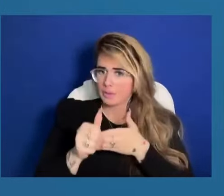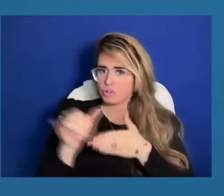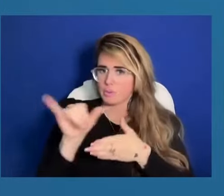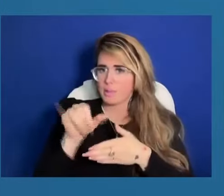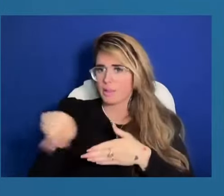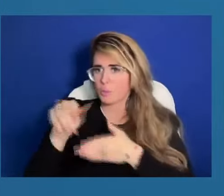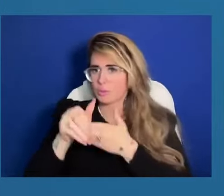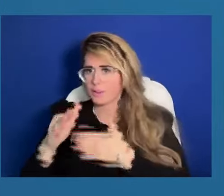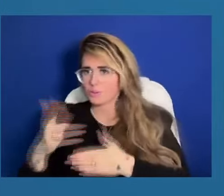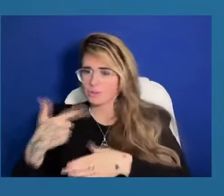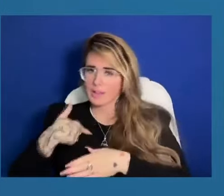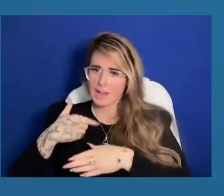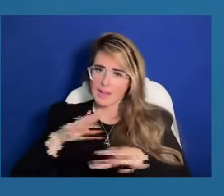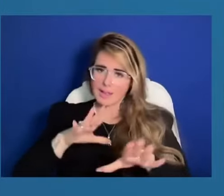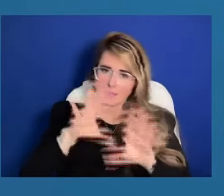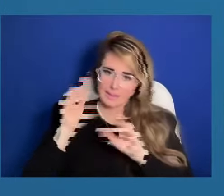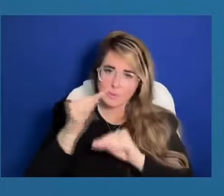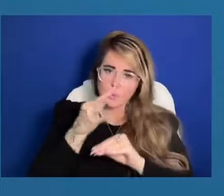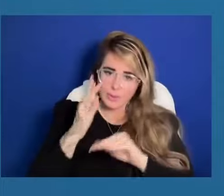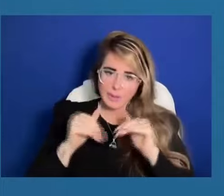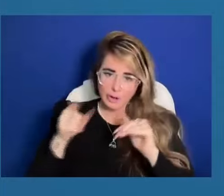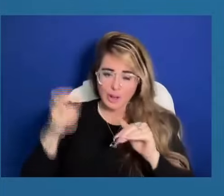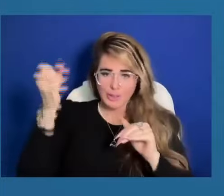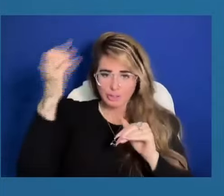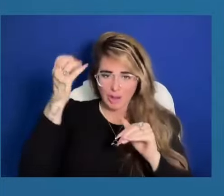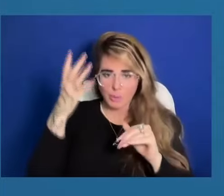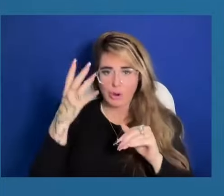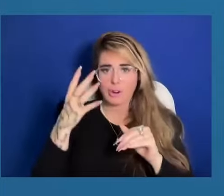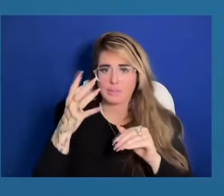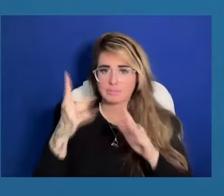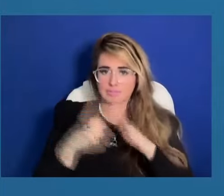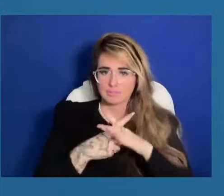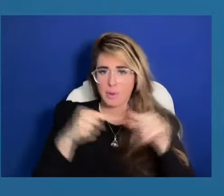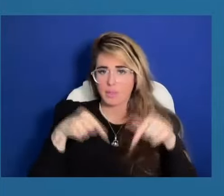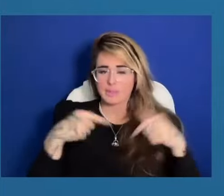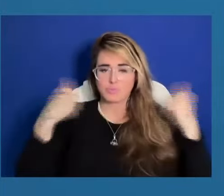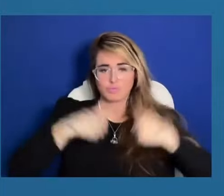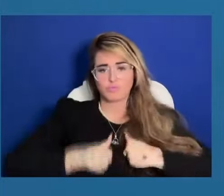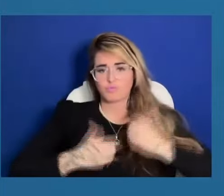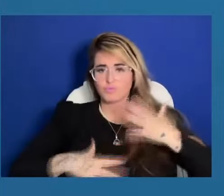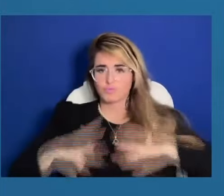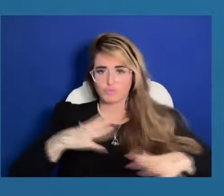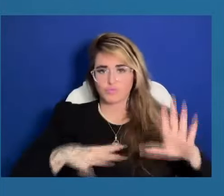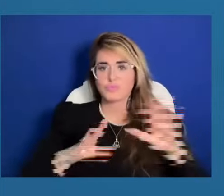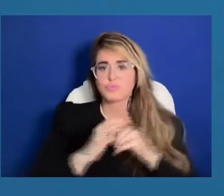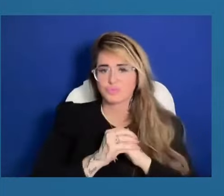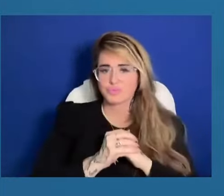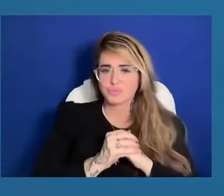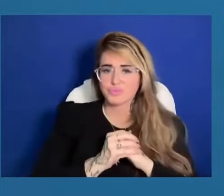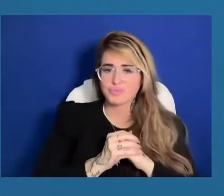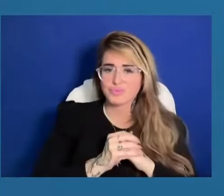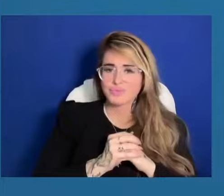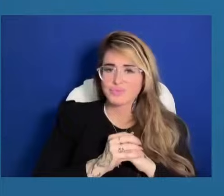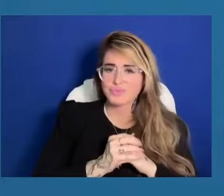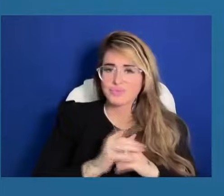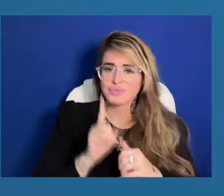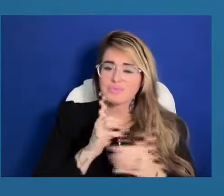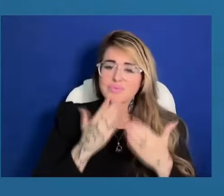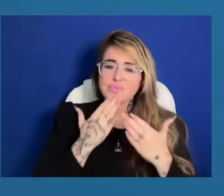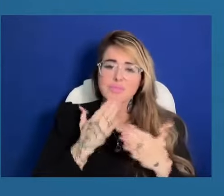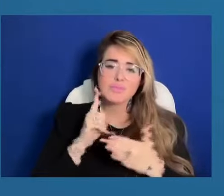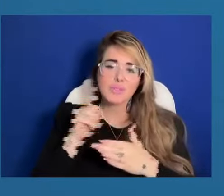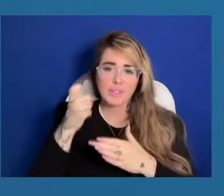got to leave sooner than her. I got to take a shower and put on this blazer. But I'm so grateful for her leadership and the governor's